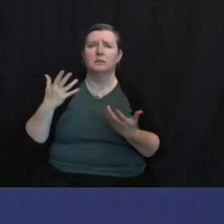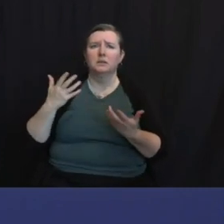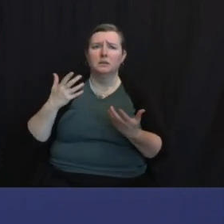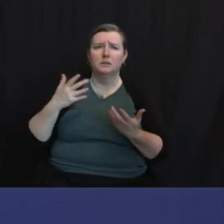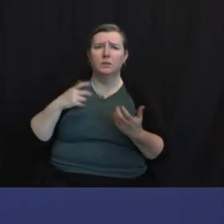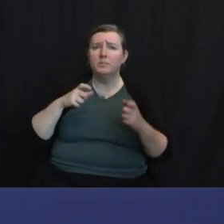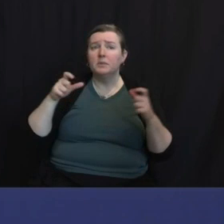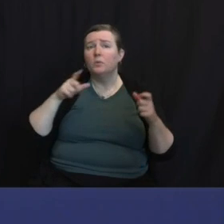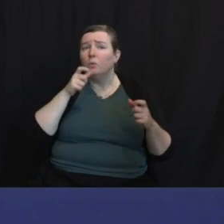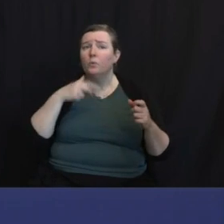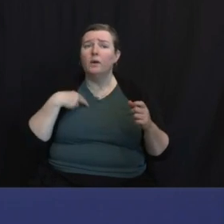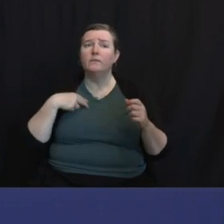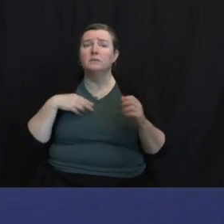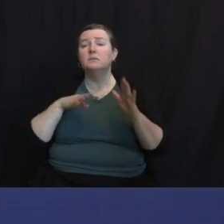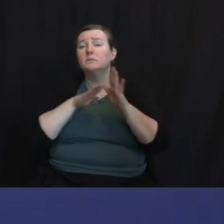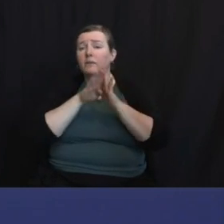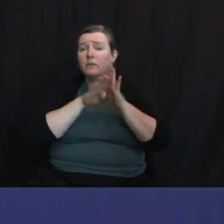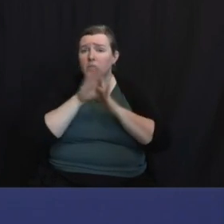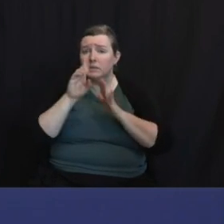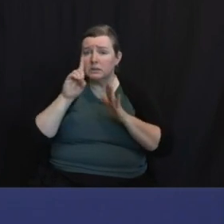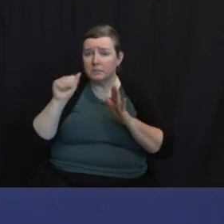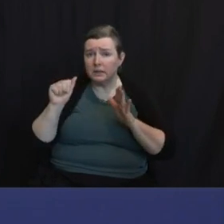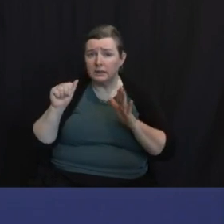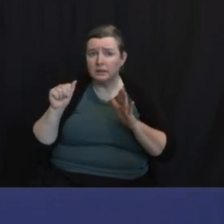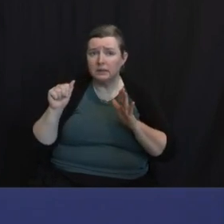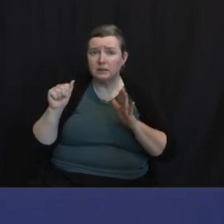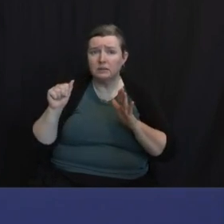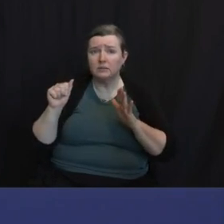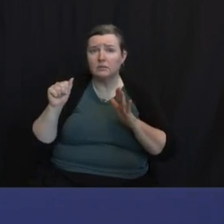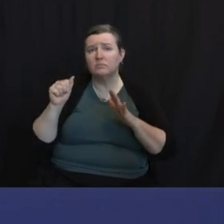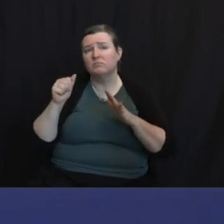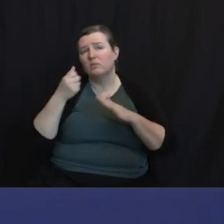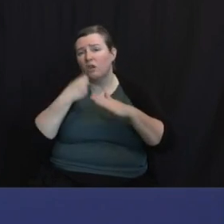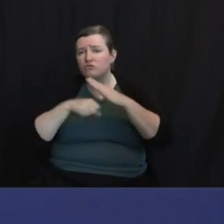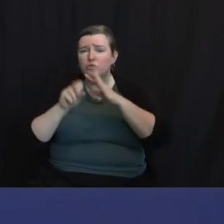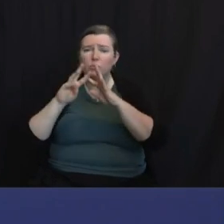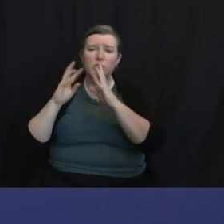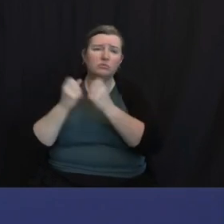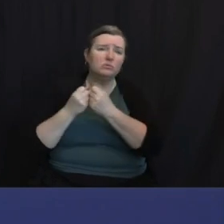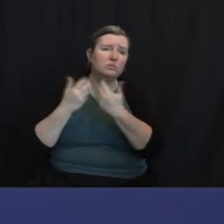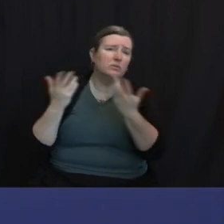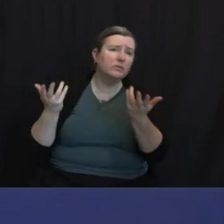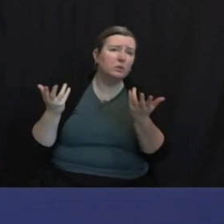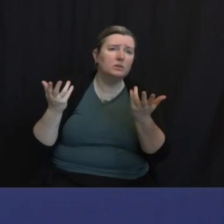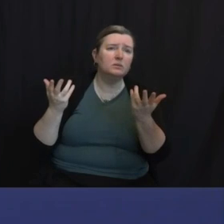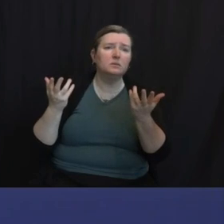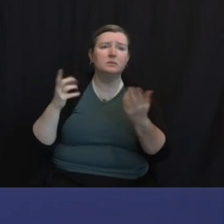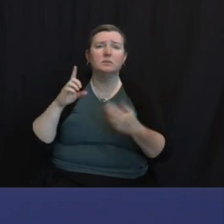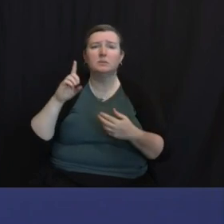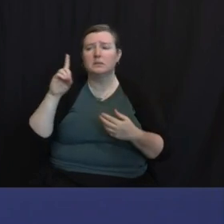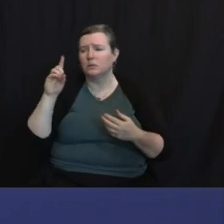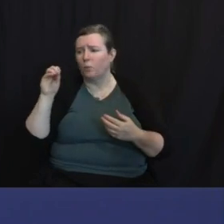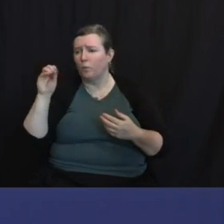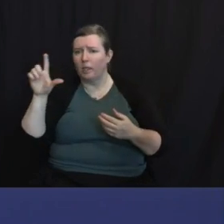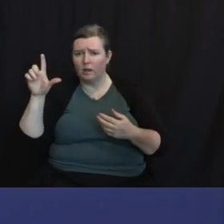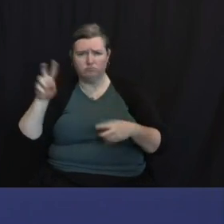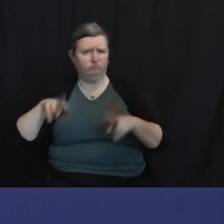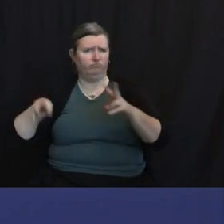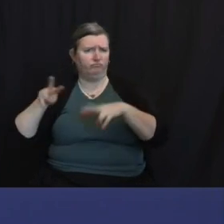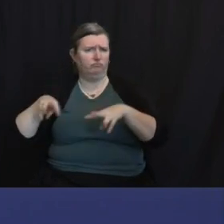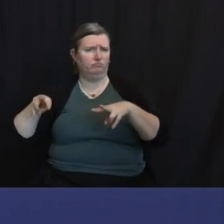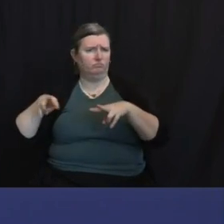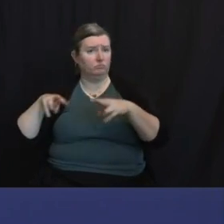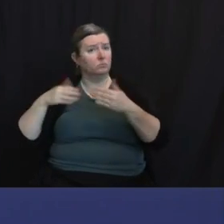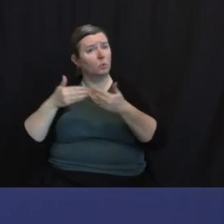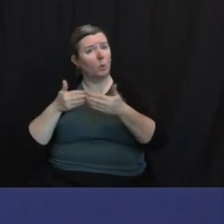disabilities. Sheltered workshops overseen by the Labor Department reopen in September. Day programs